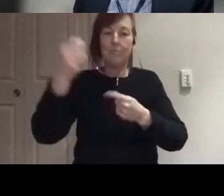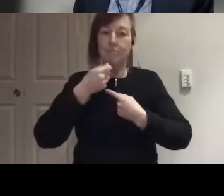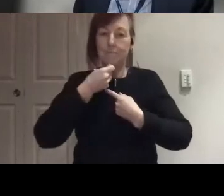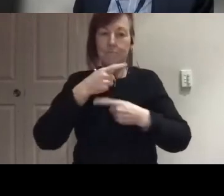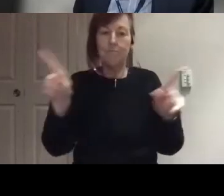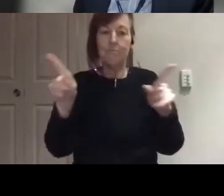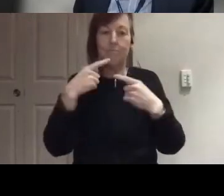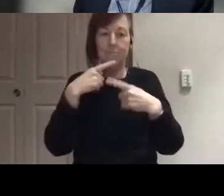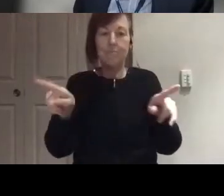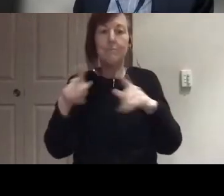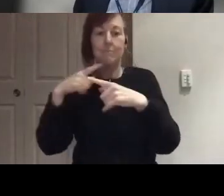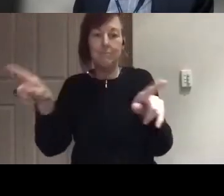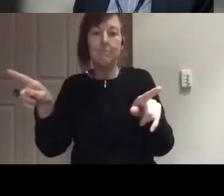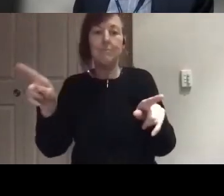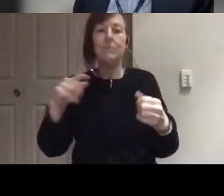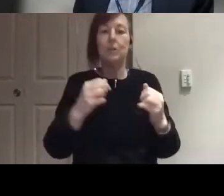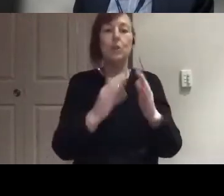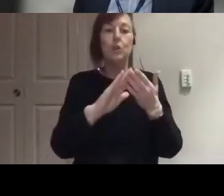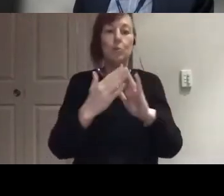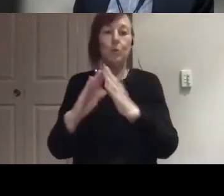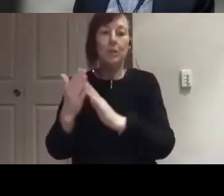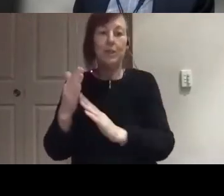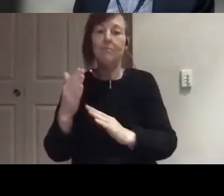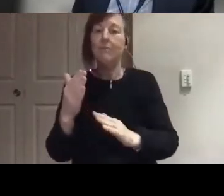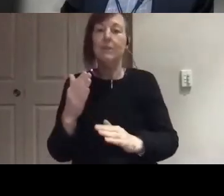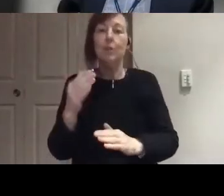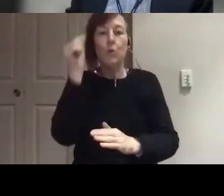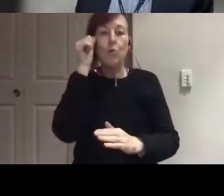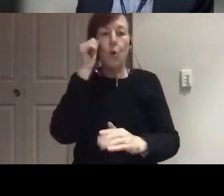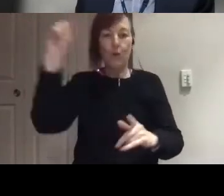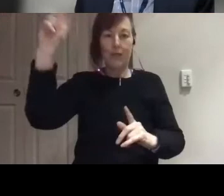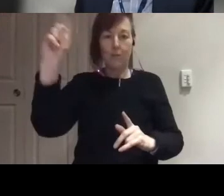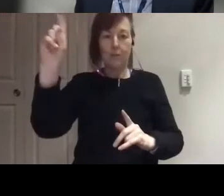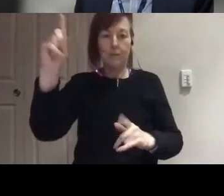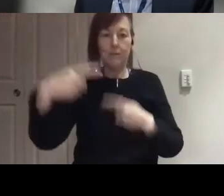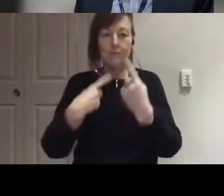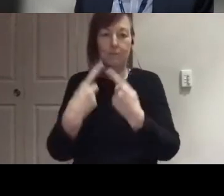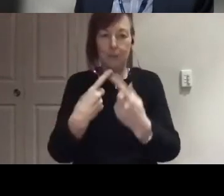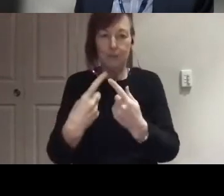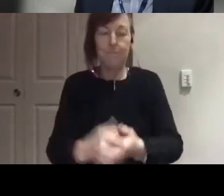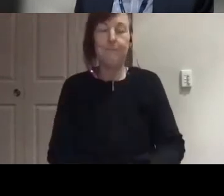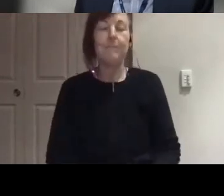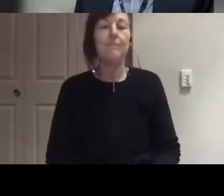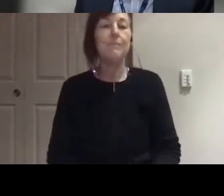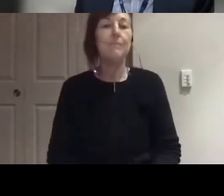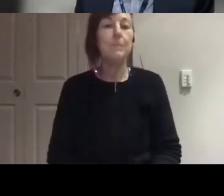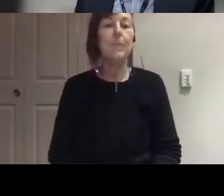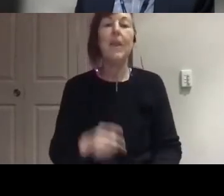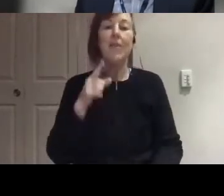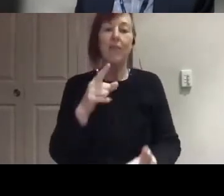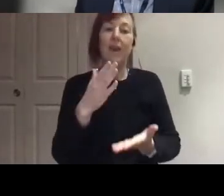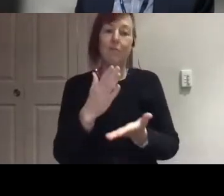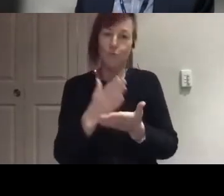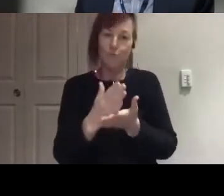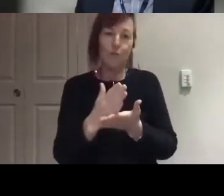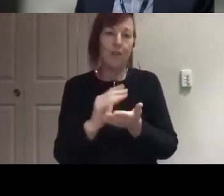provide information to the community as well. So please follow us, because that's proving to be fairly helpful in getting information